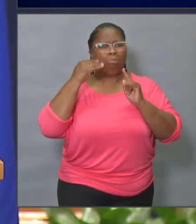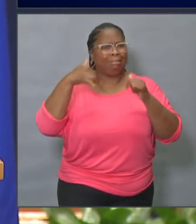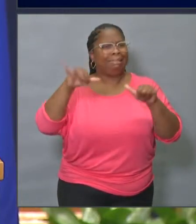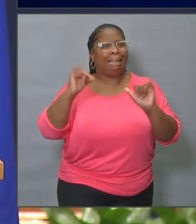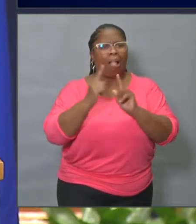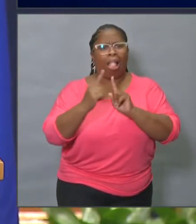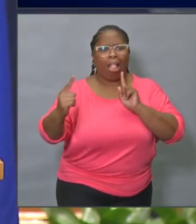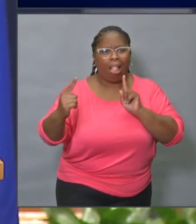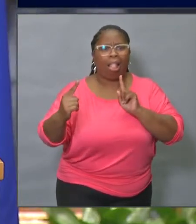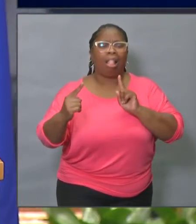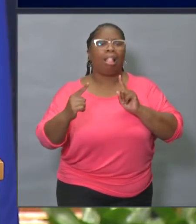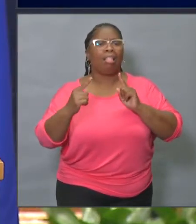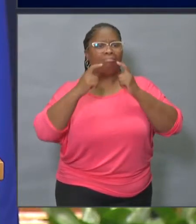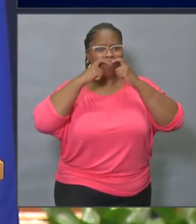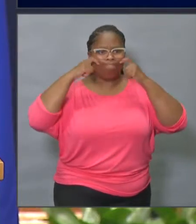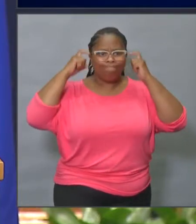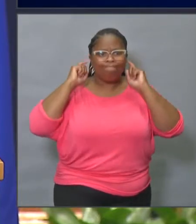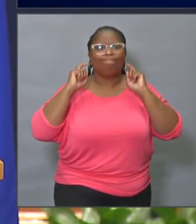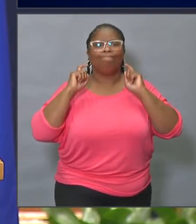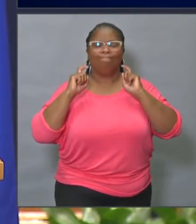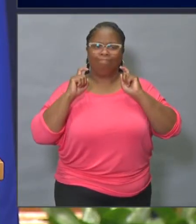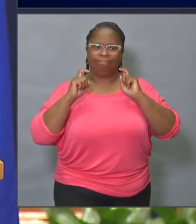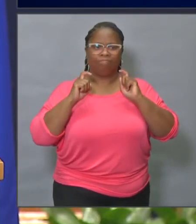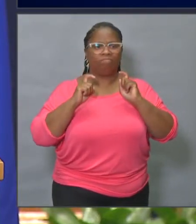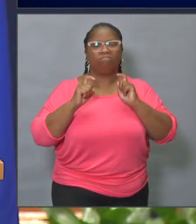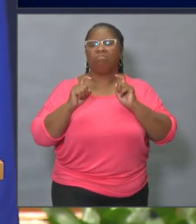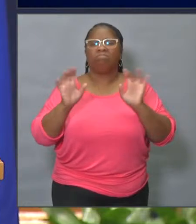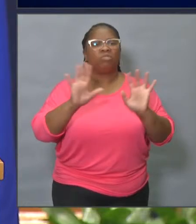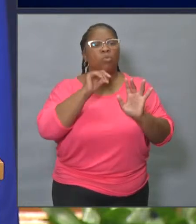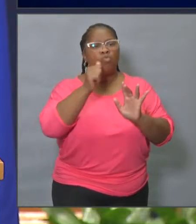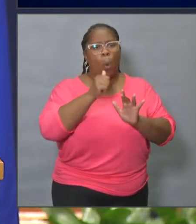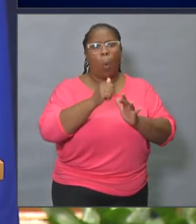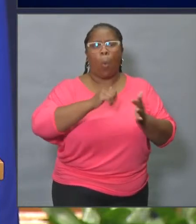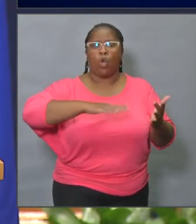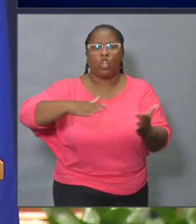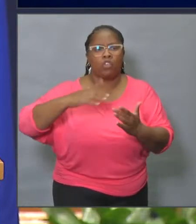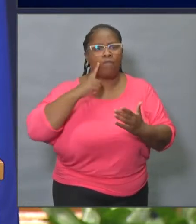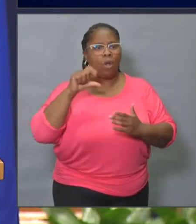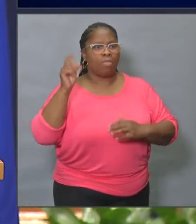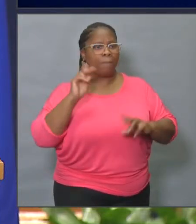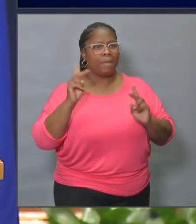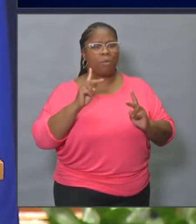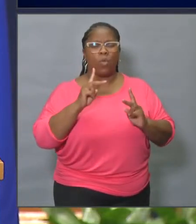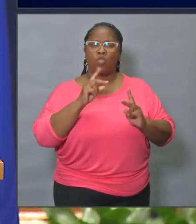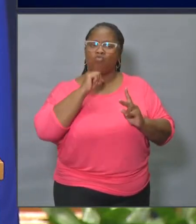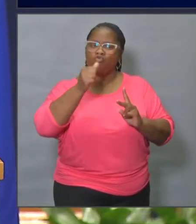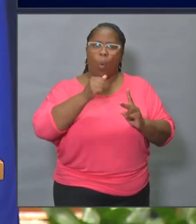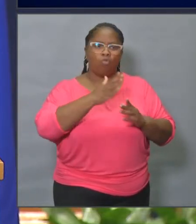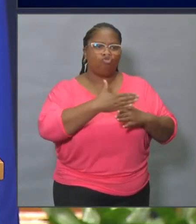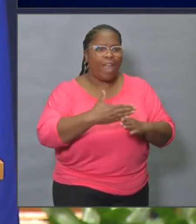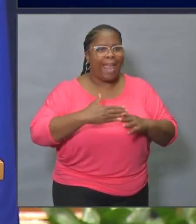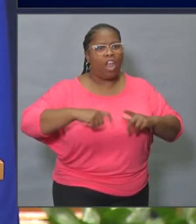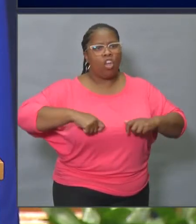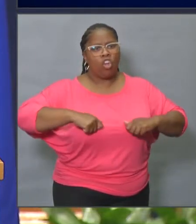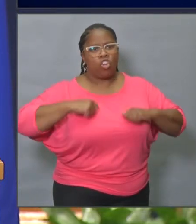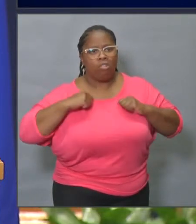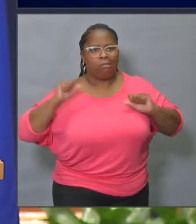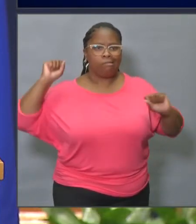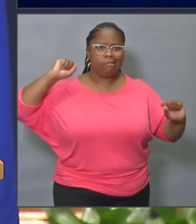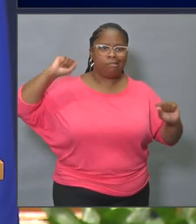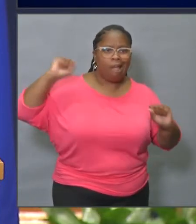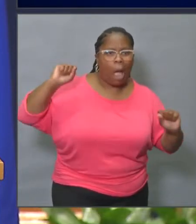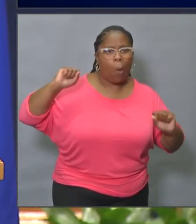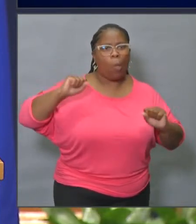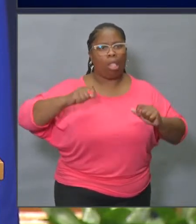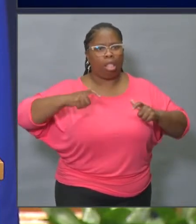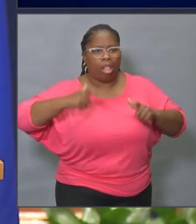Avoid preparing any food for others, avoid sharing utensils, bedding, and towels, and increase cleaning and disinfecting